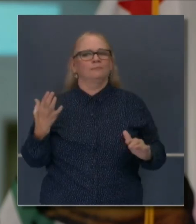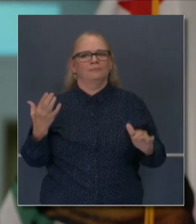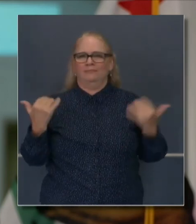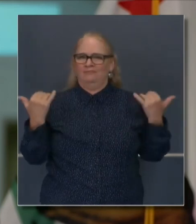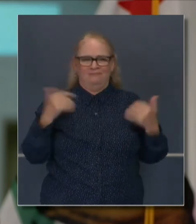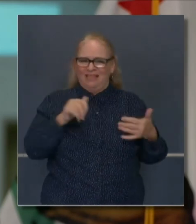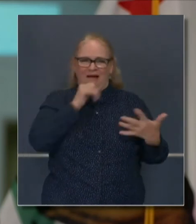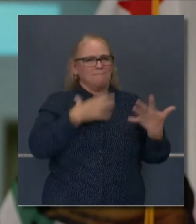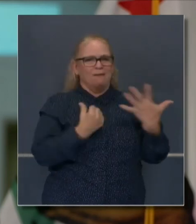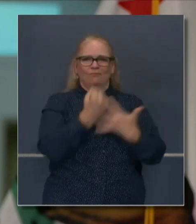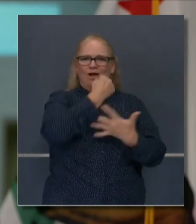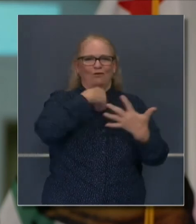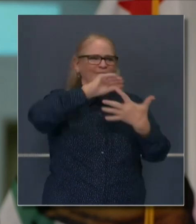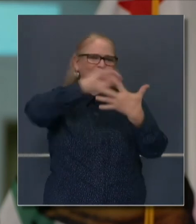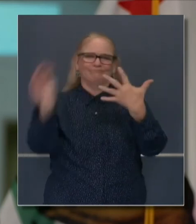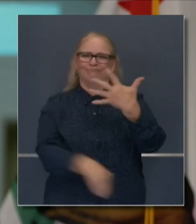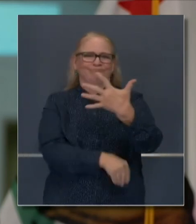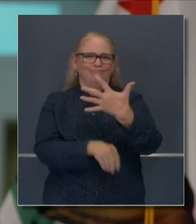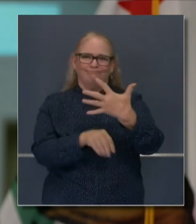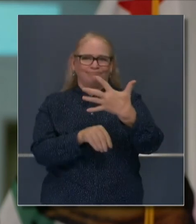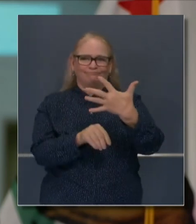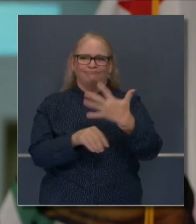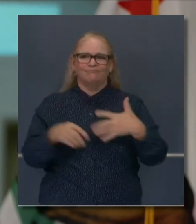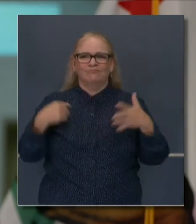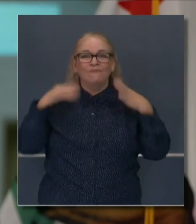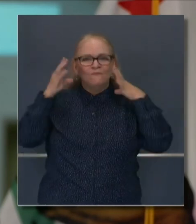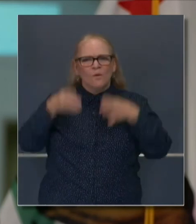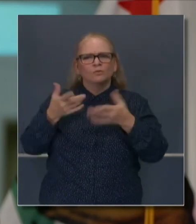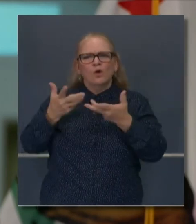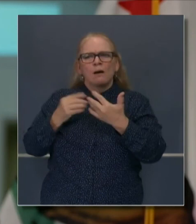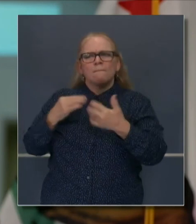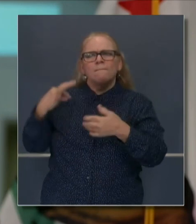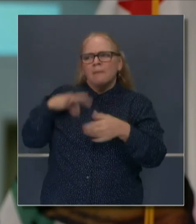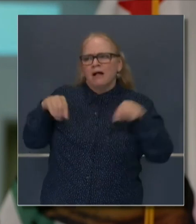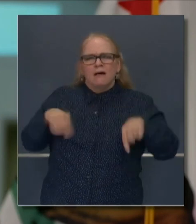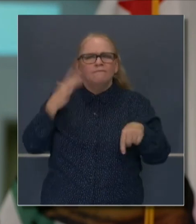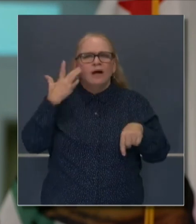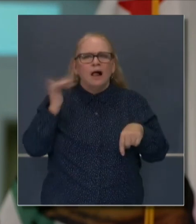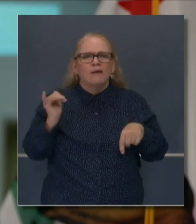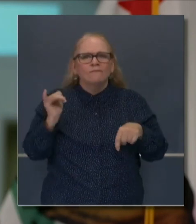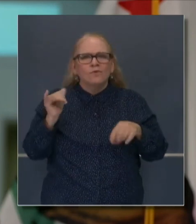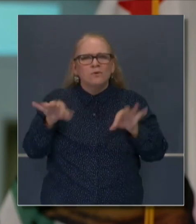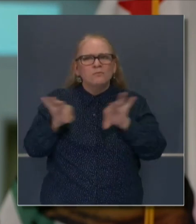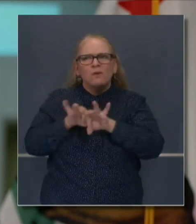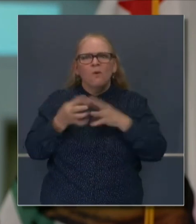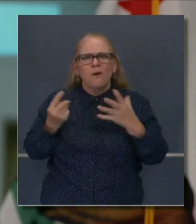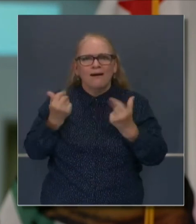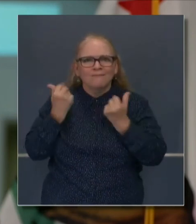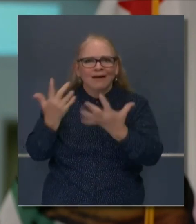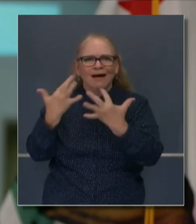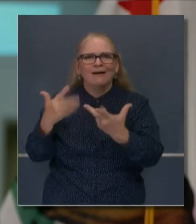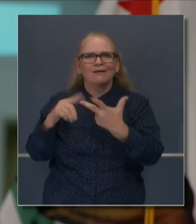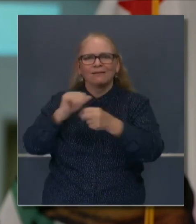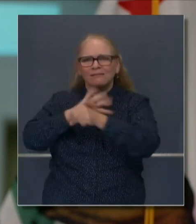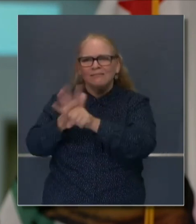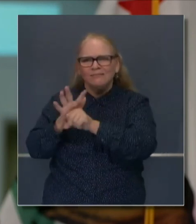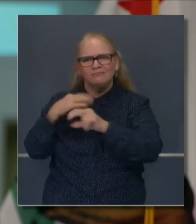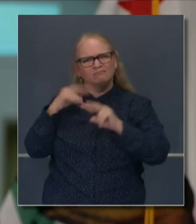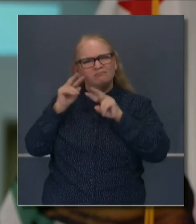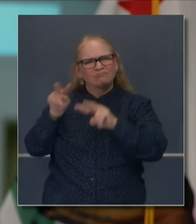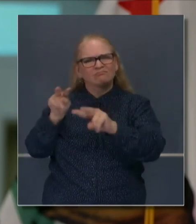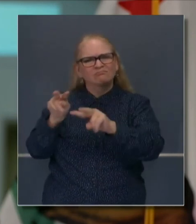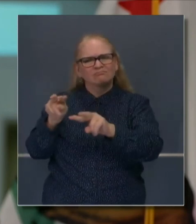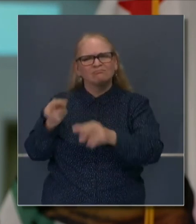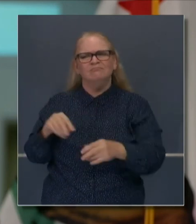causes that impact and benefit the state of California. We certainly look forward to doing more and saying more in that